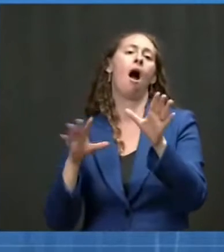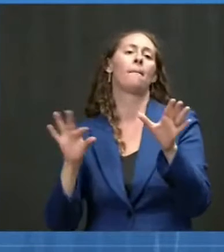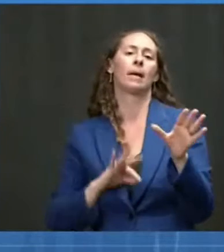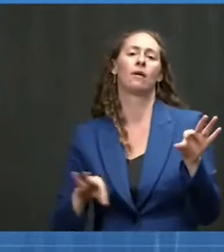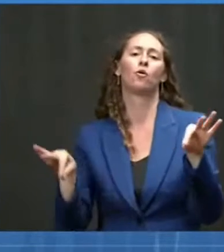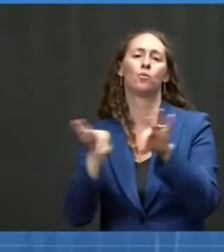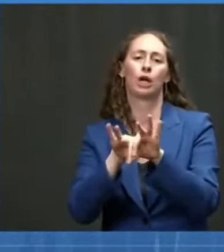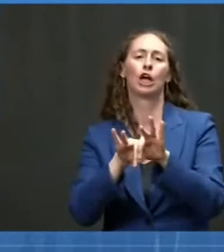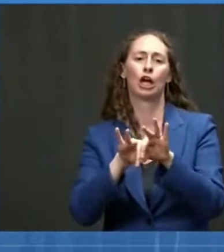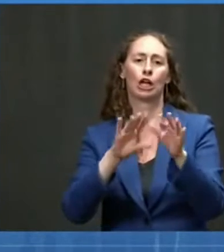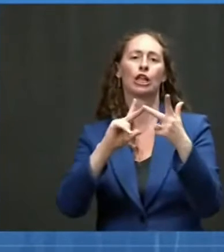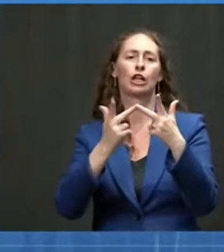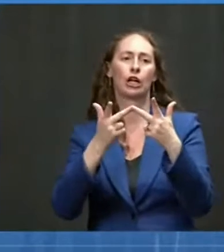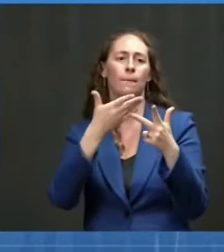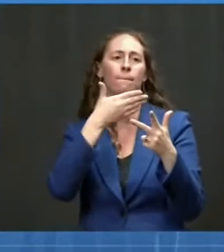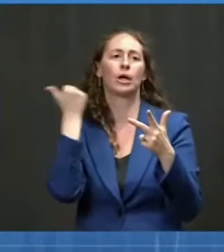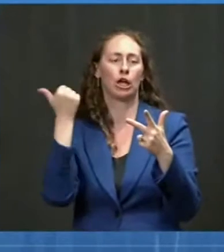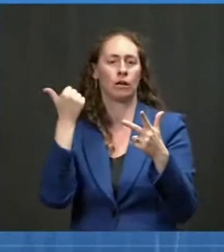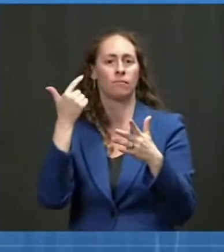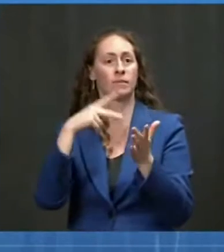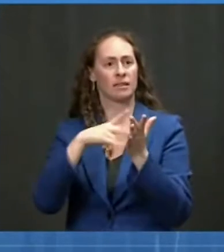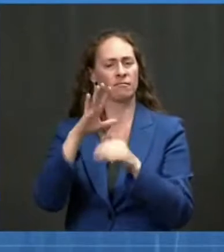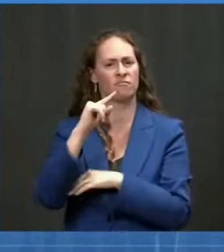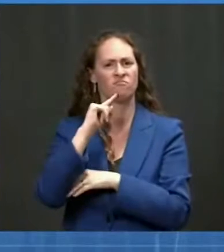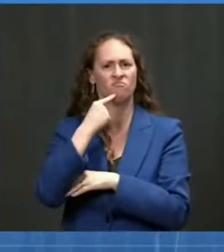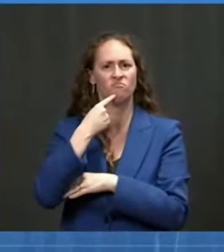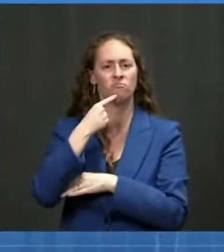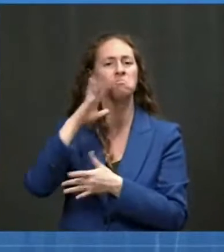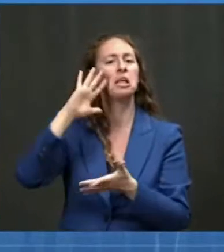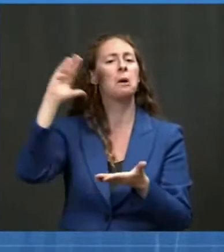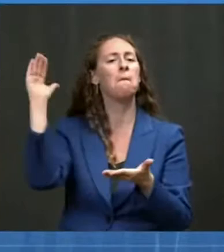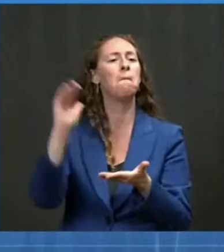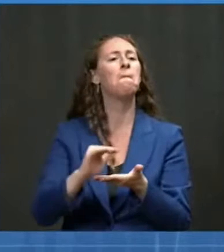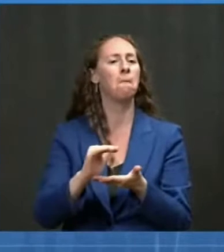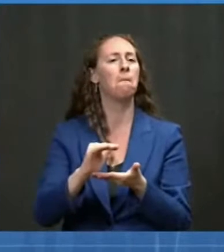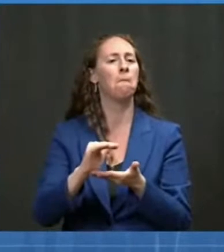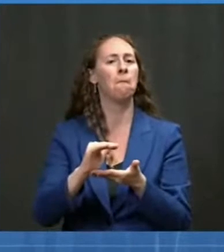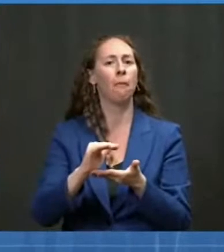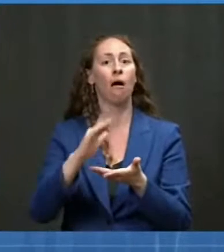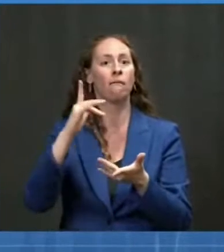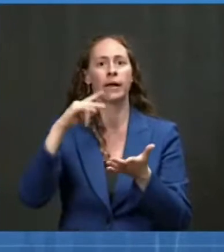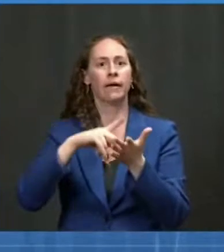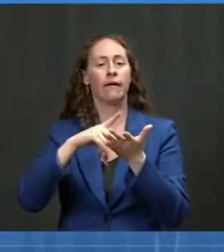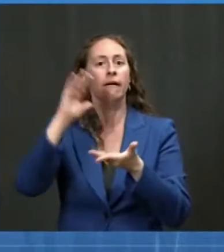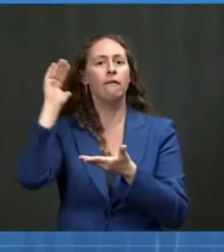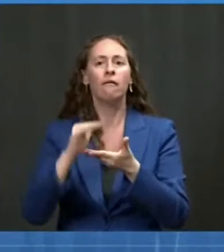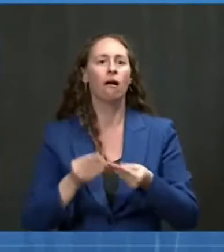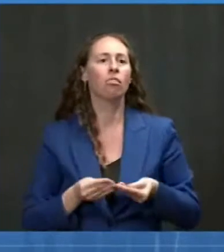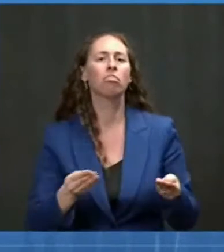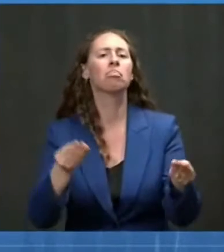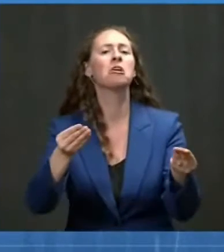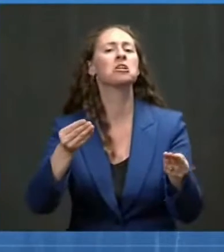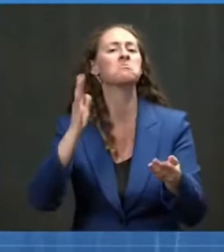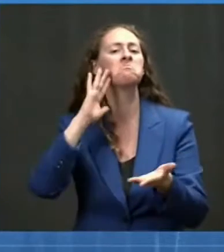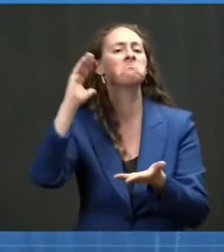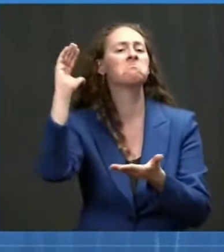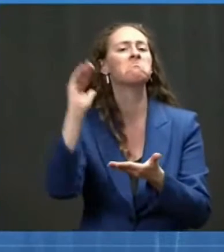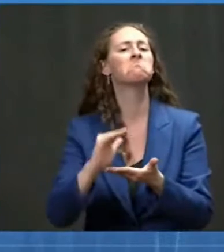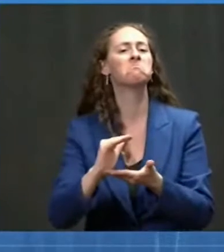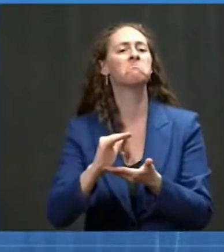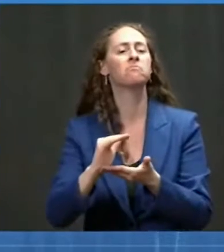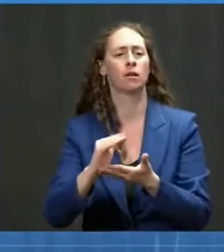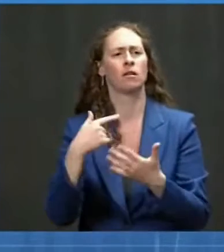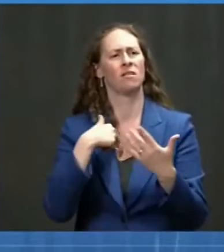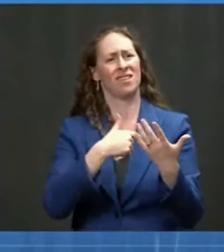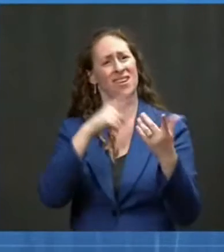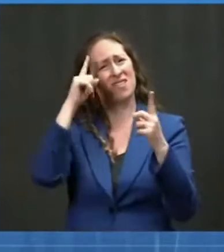disease, severity of disease, and then ultimately infection and transmission. But the bottom line, with full transparency, we don't know that right